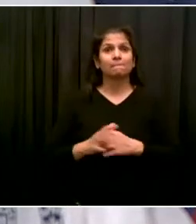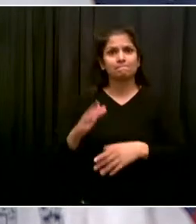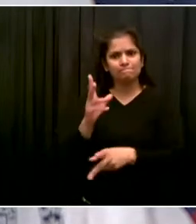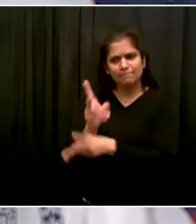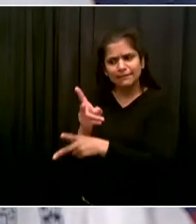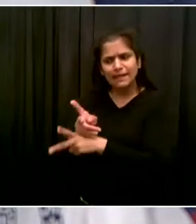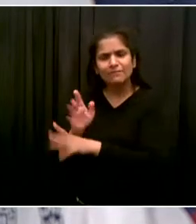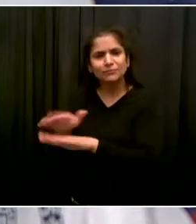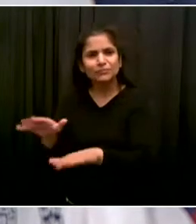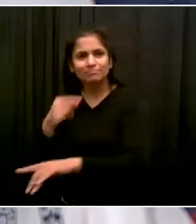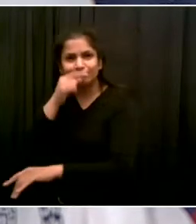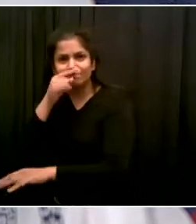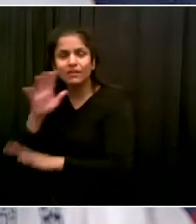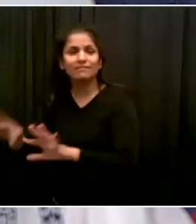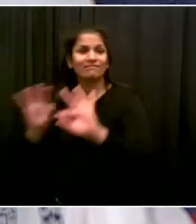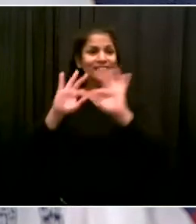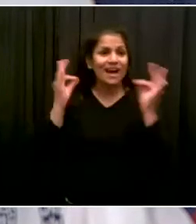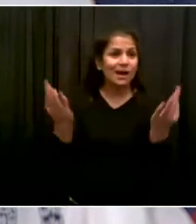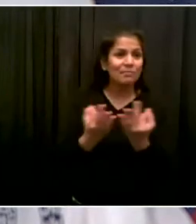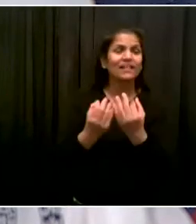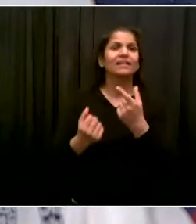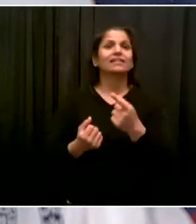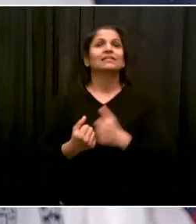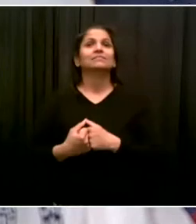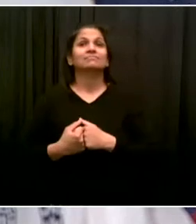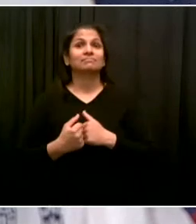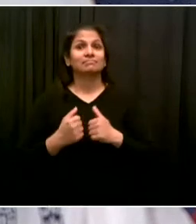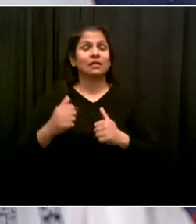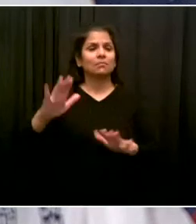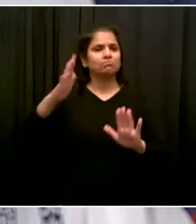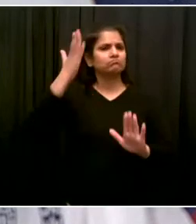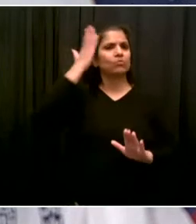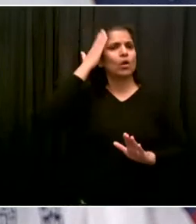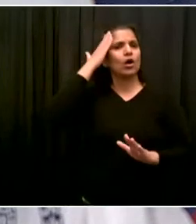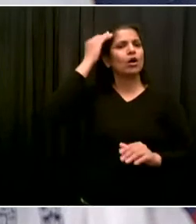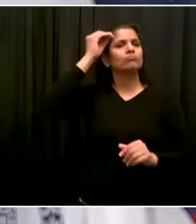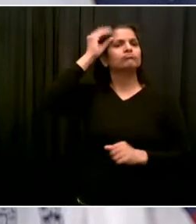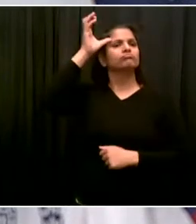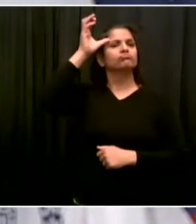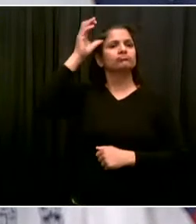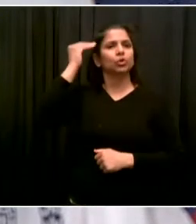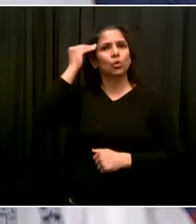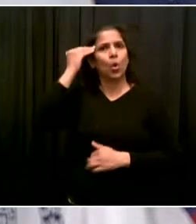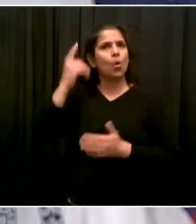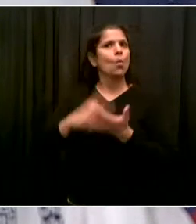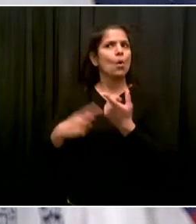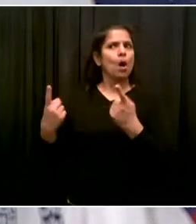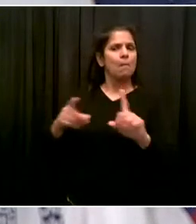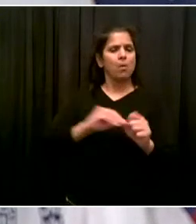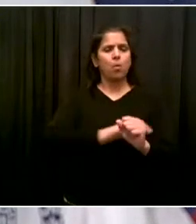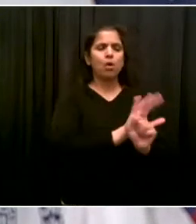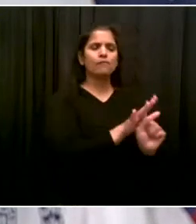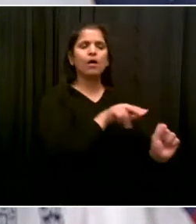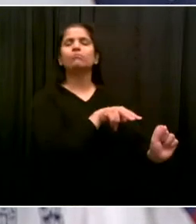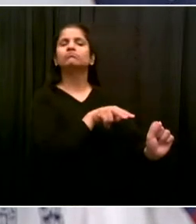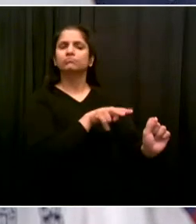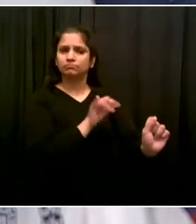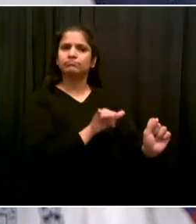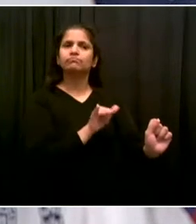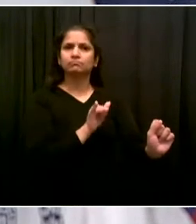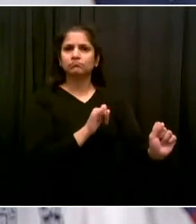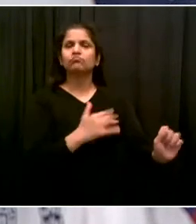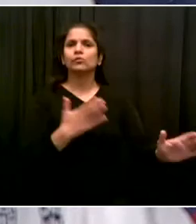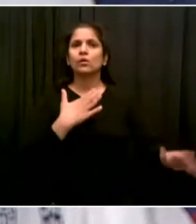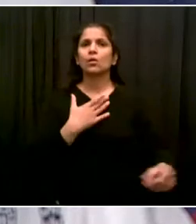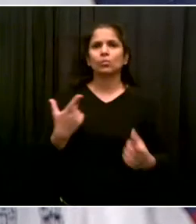means really being mindful of what everyone needs after everything they've been through with COVID. And we've